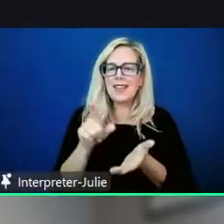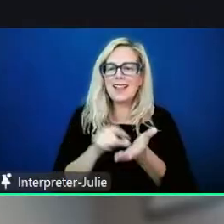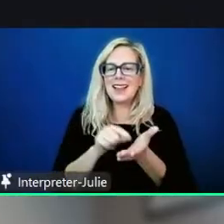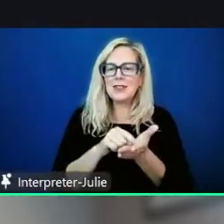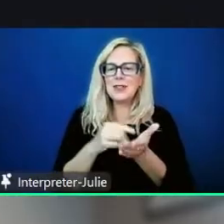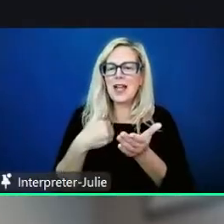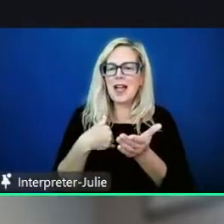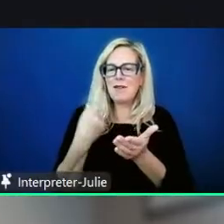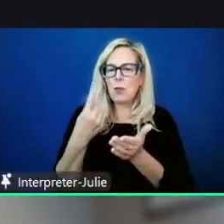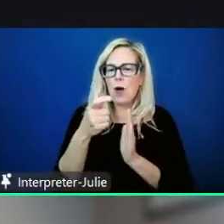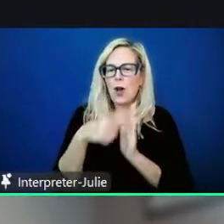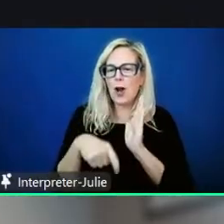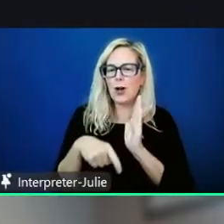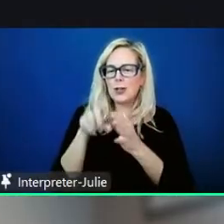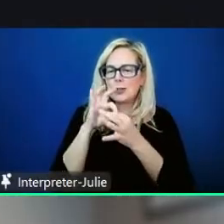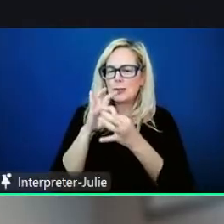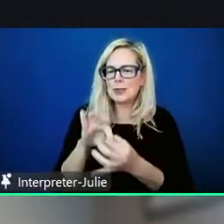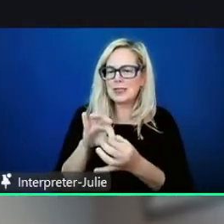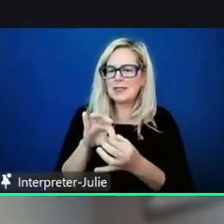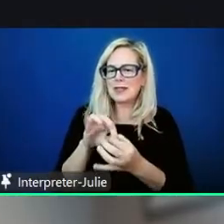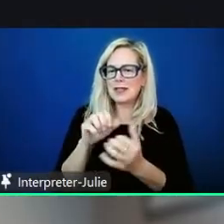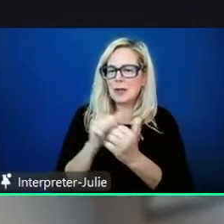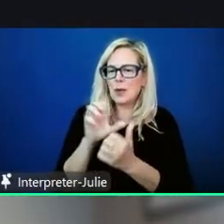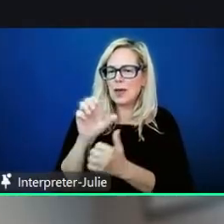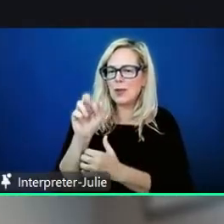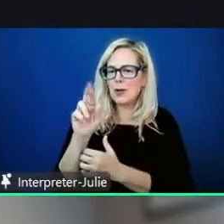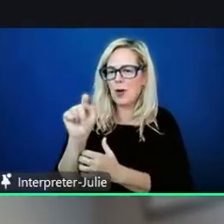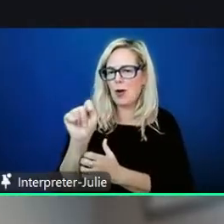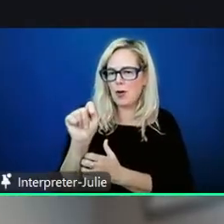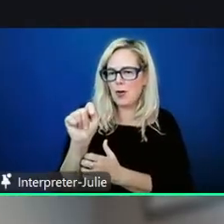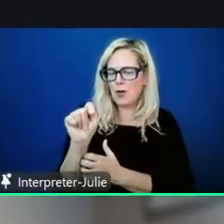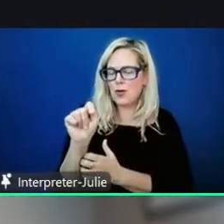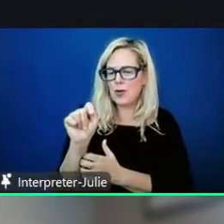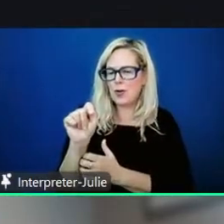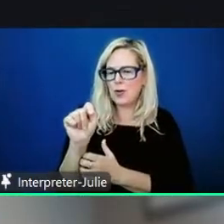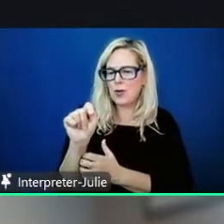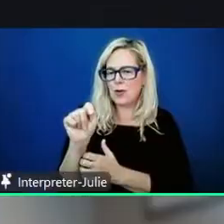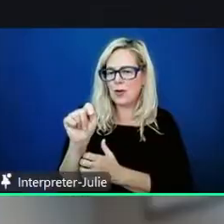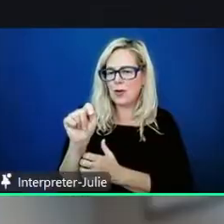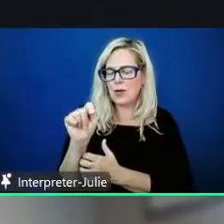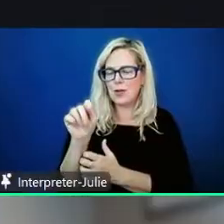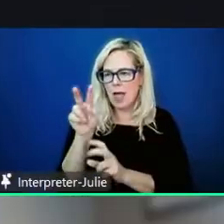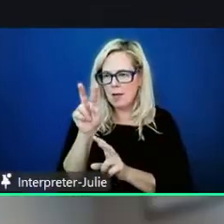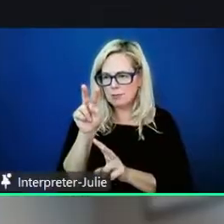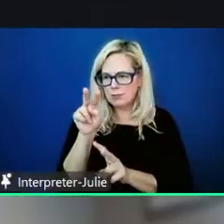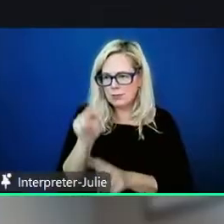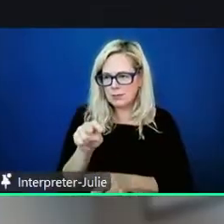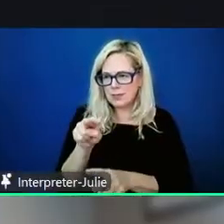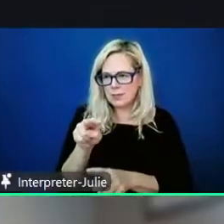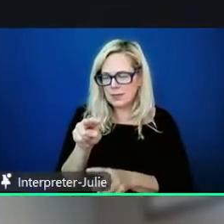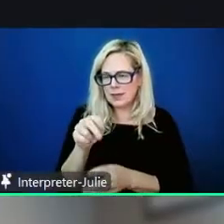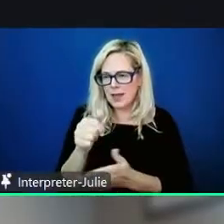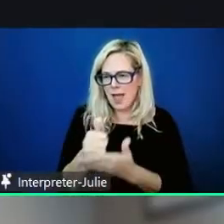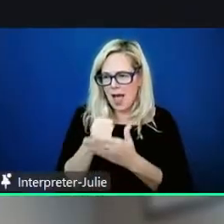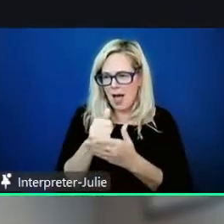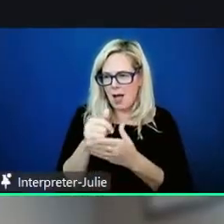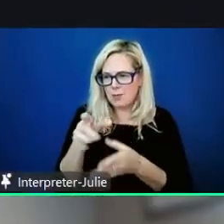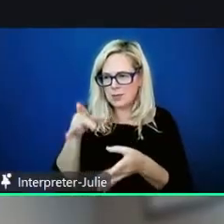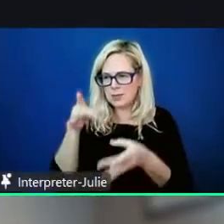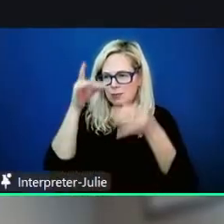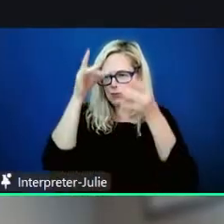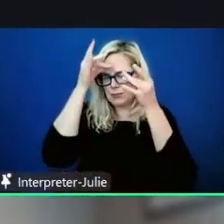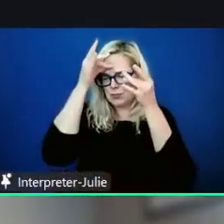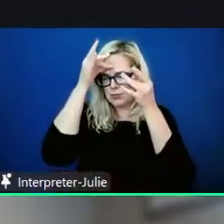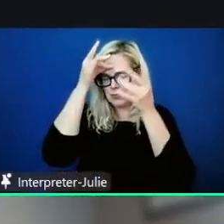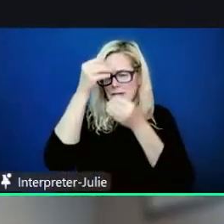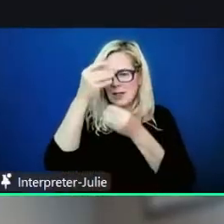in clinical settings. So not only does it help with retaining information that's presented in a clinical setting, but